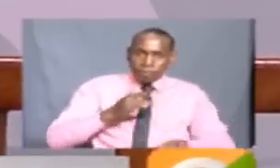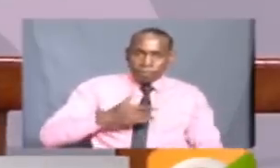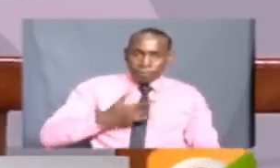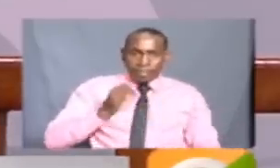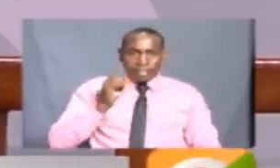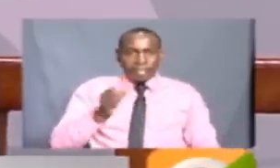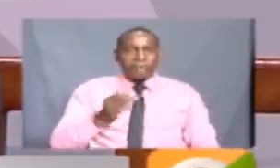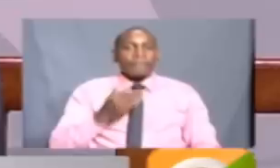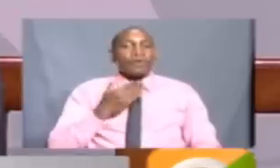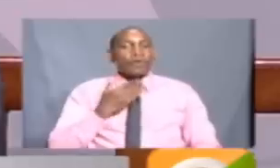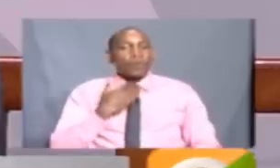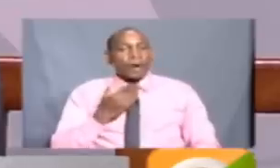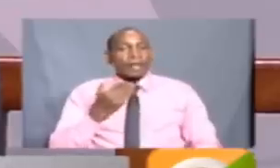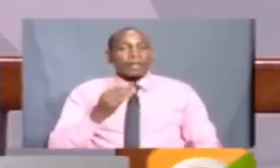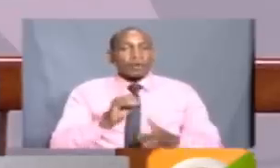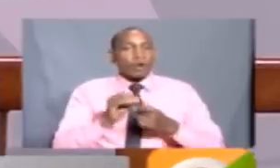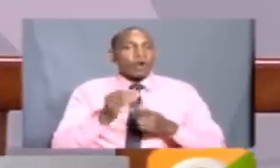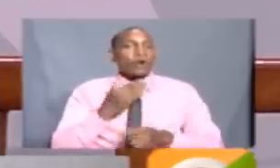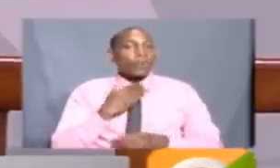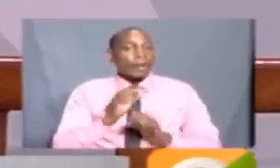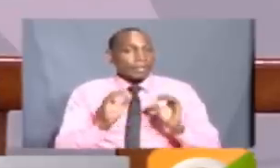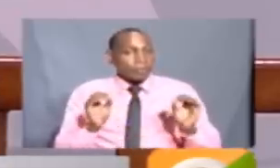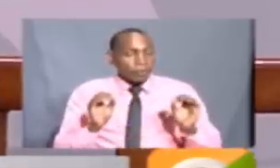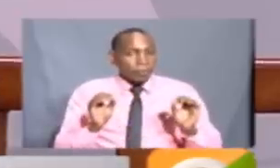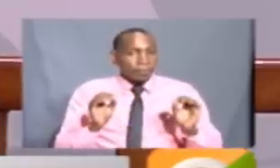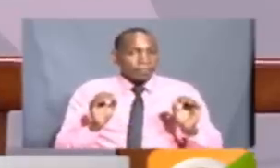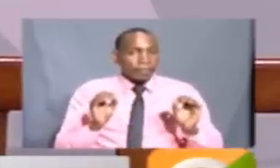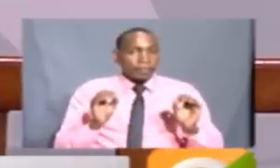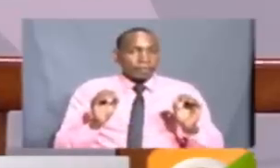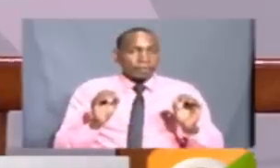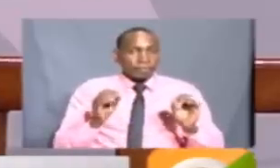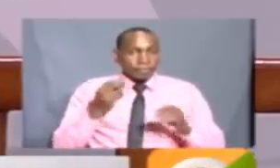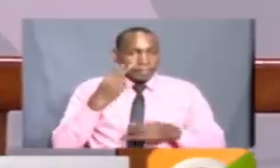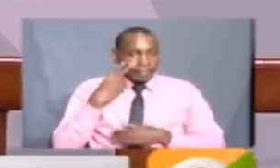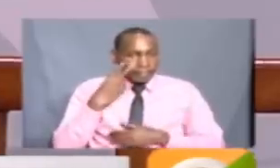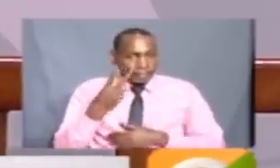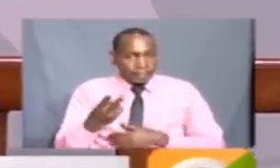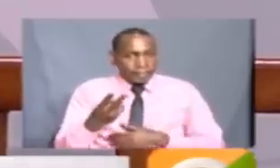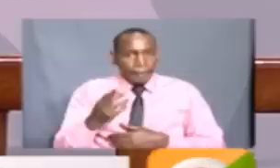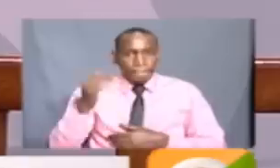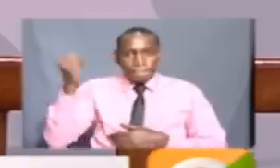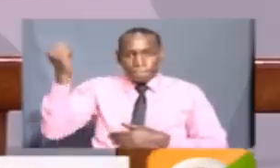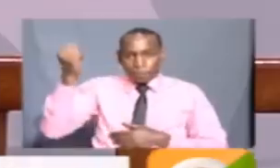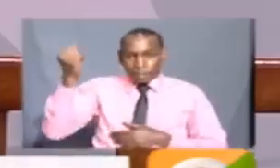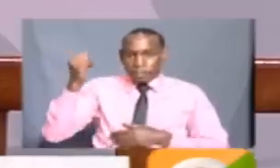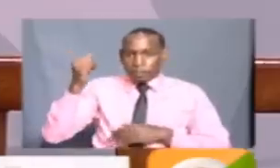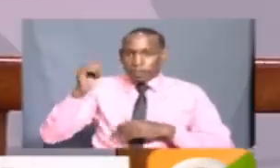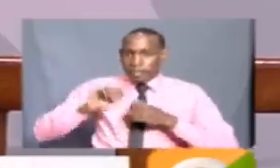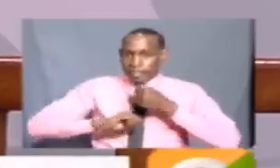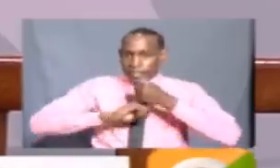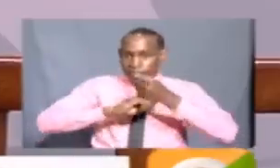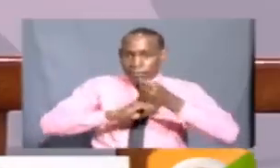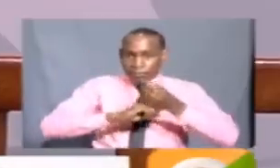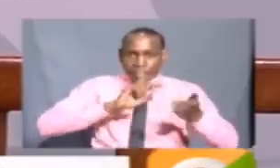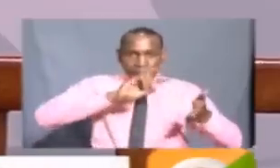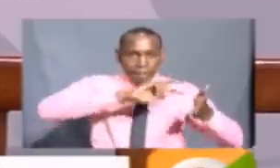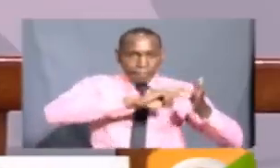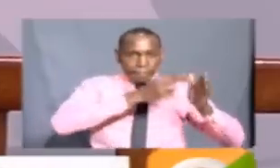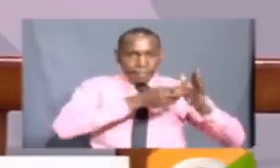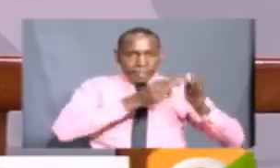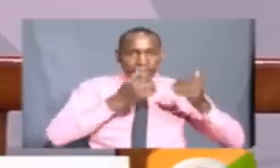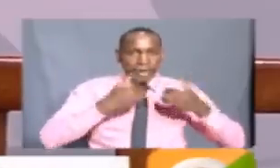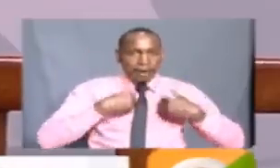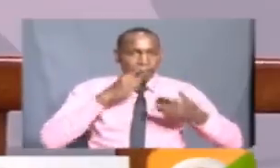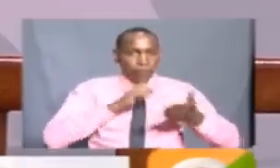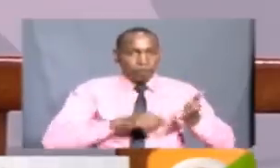one likes it or not, one sees some element of political goodwill. In other words, we have a